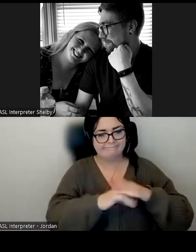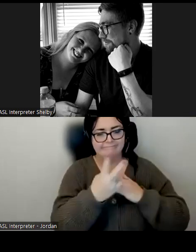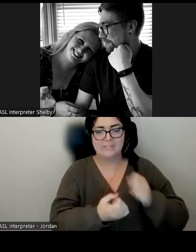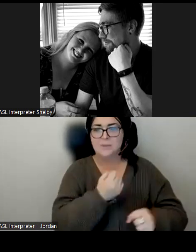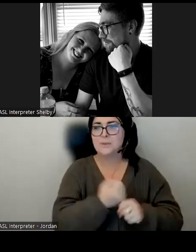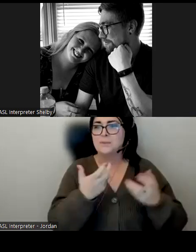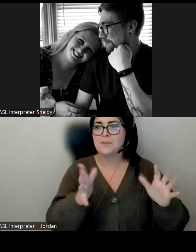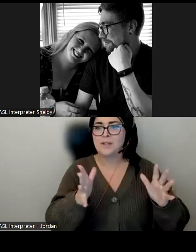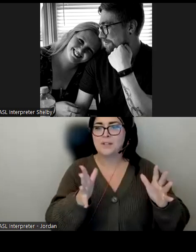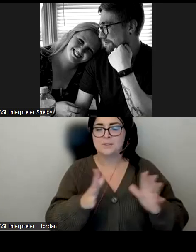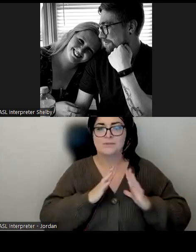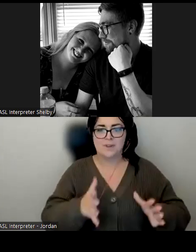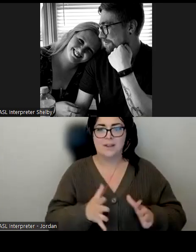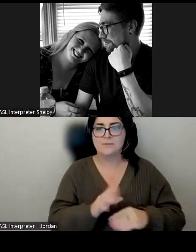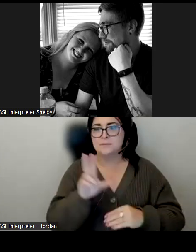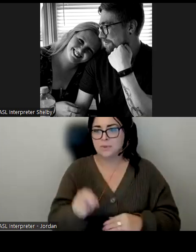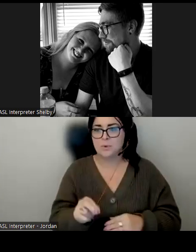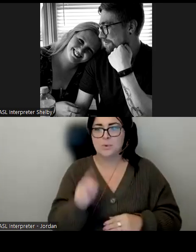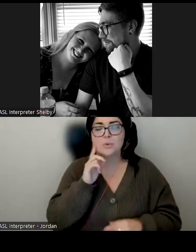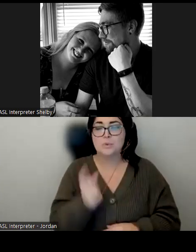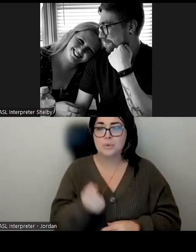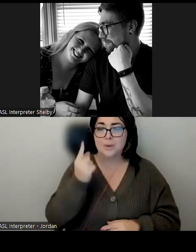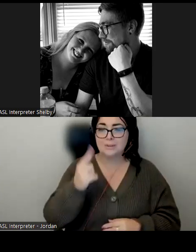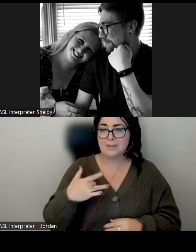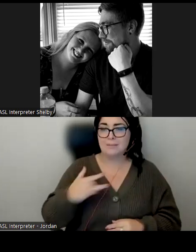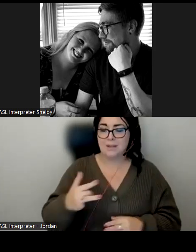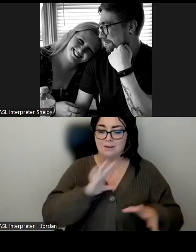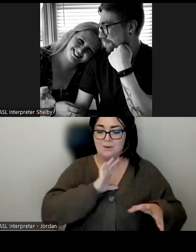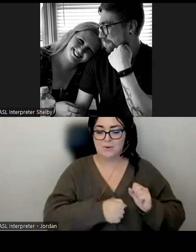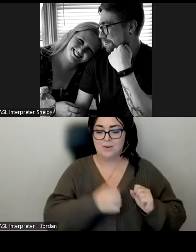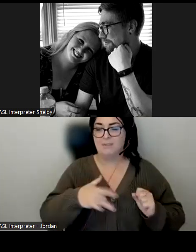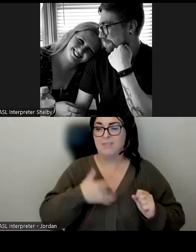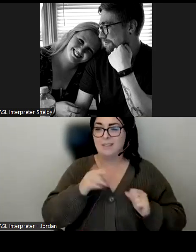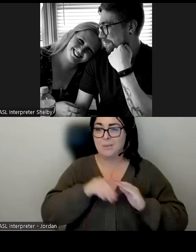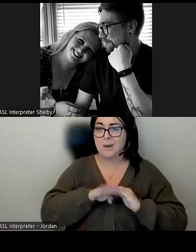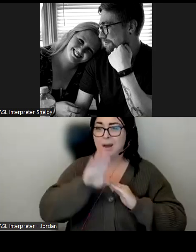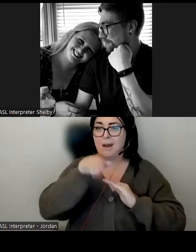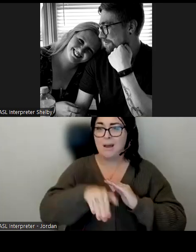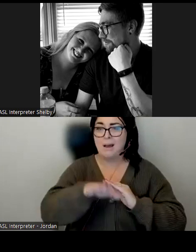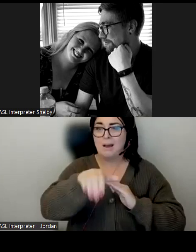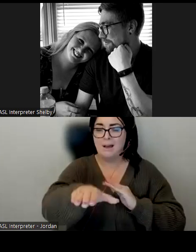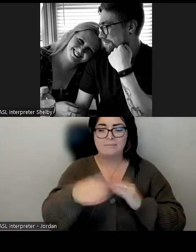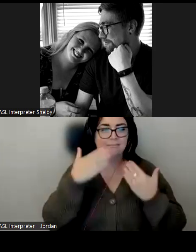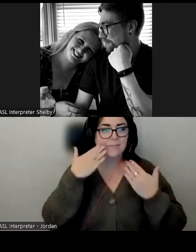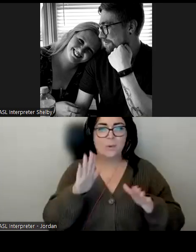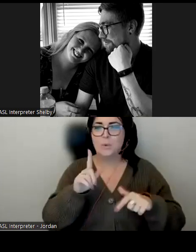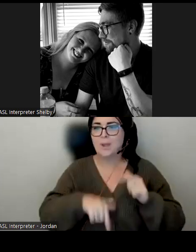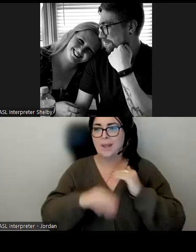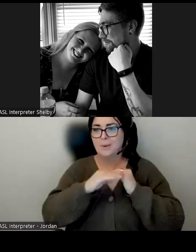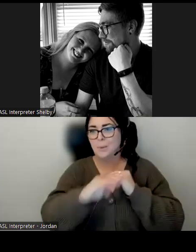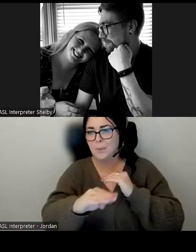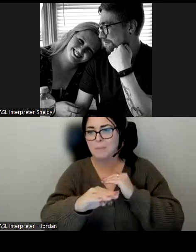so preparing yourself for the ups and downs of grief, knowing that there is no formula, may be a